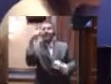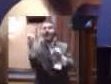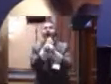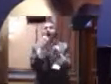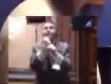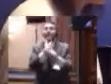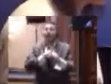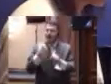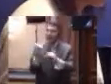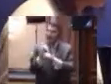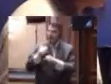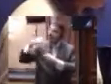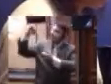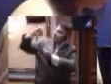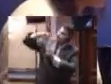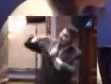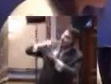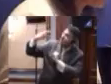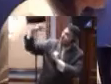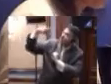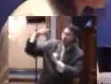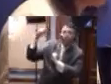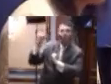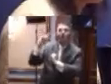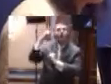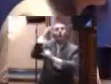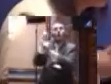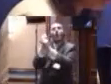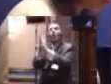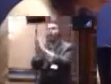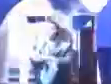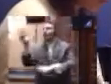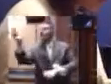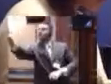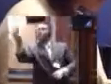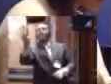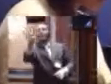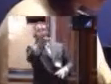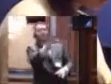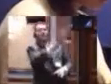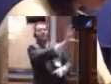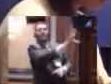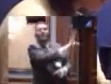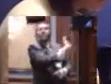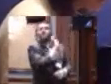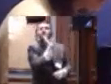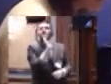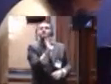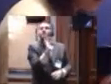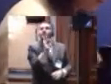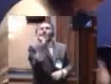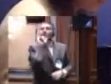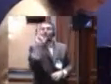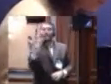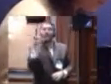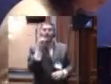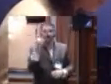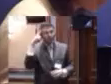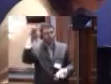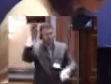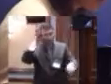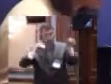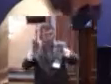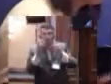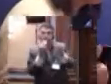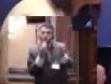quotes. And this was quite key to the process going forward. In terms of what